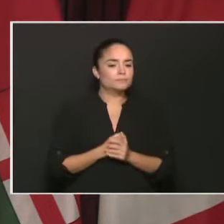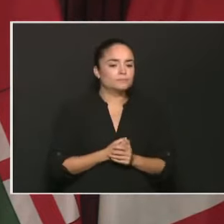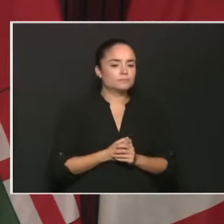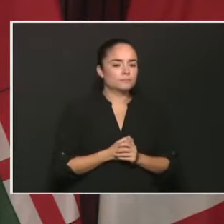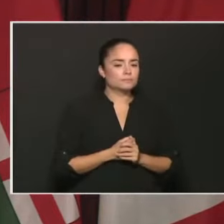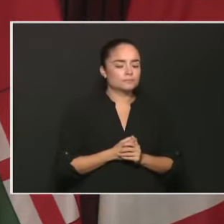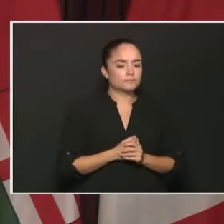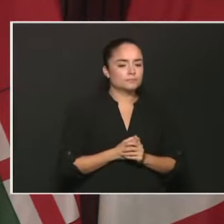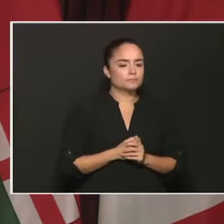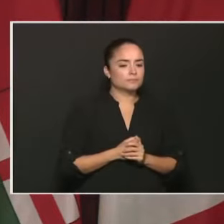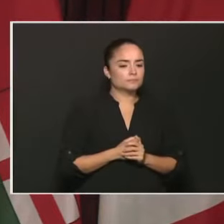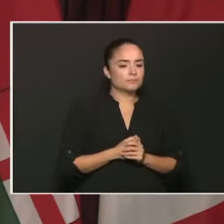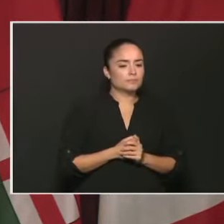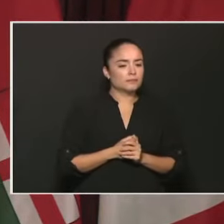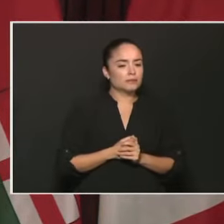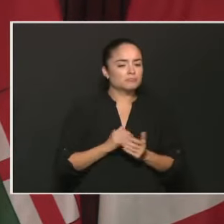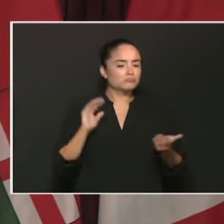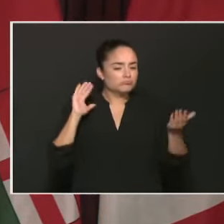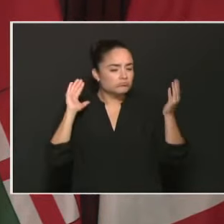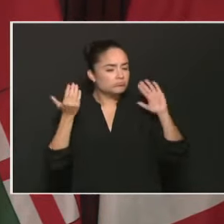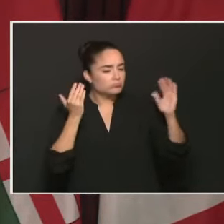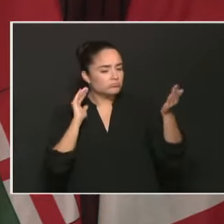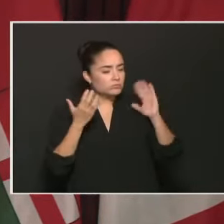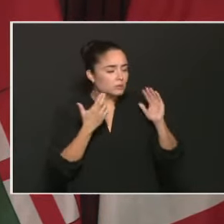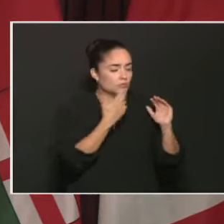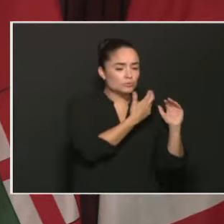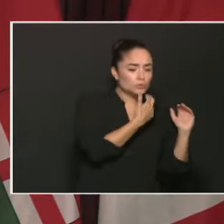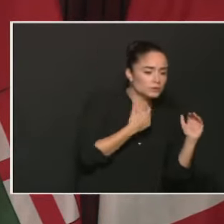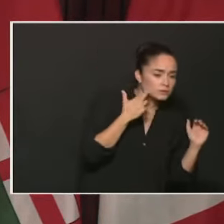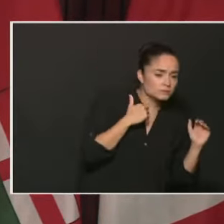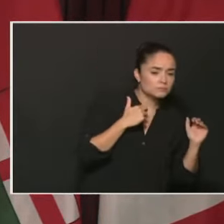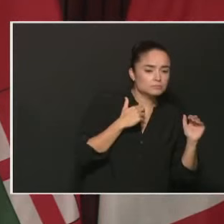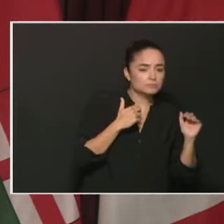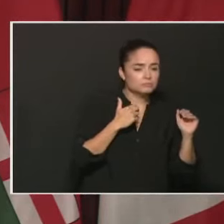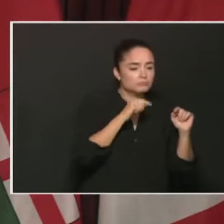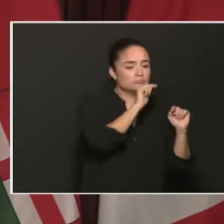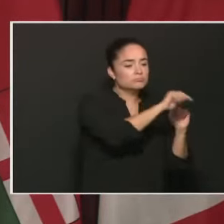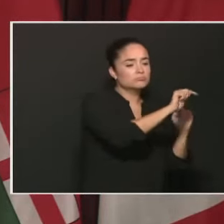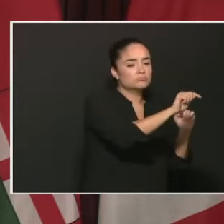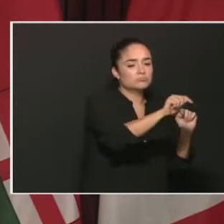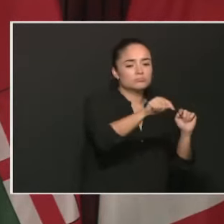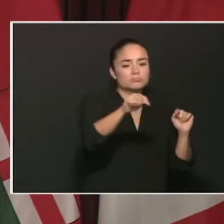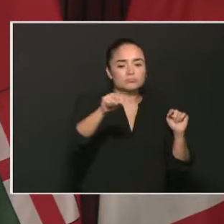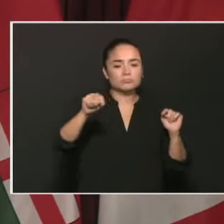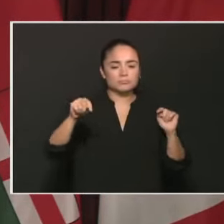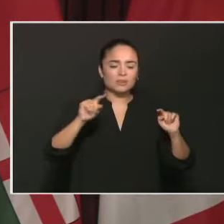spread across multiple different establishments across a city. The risk is different,